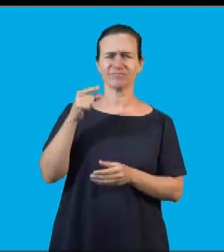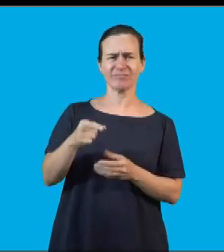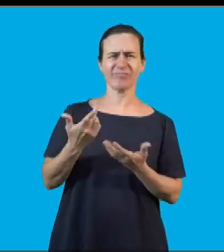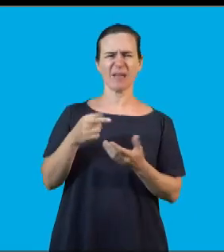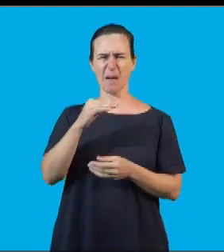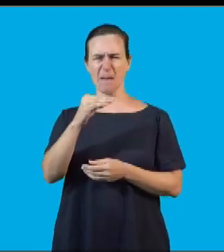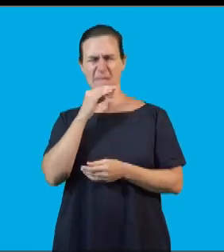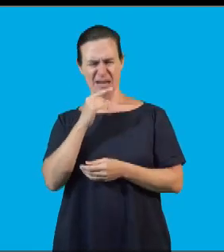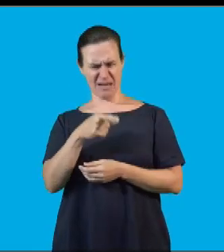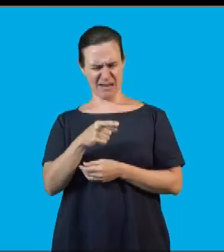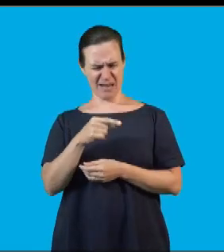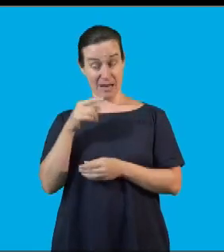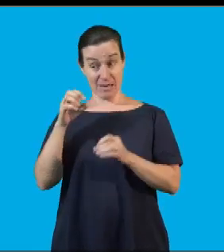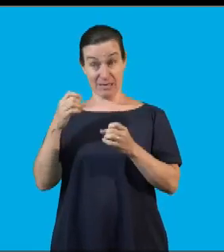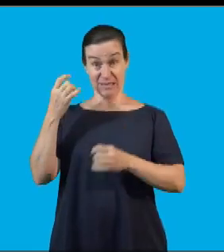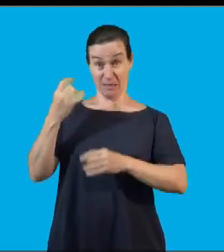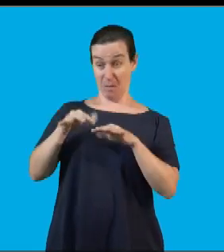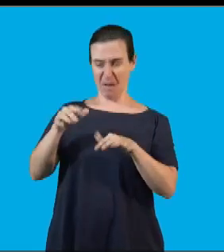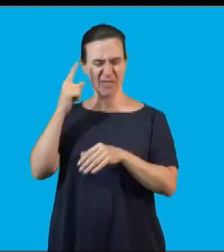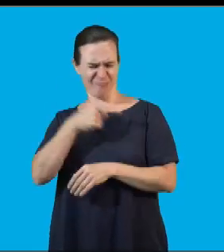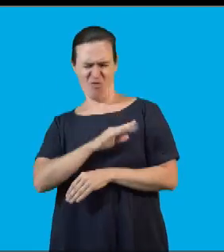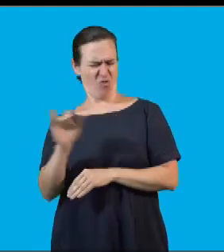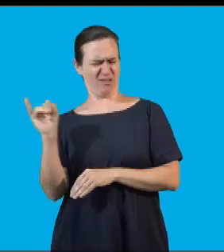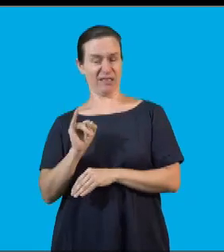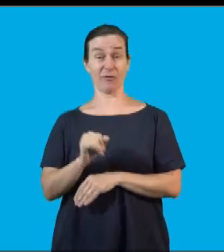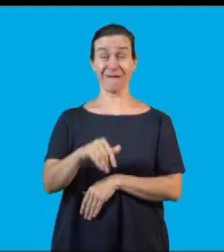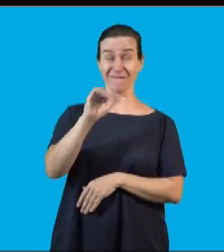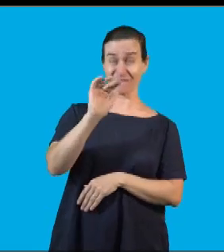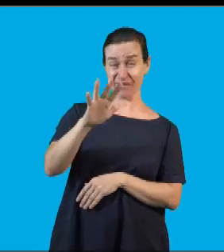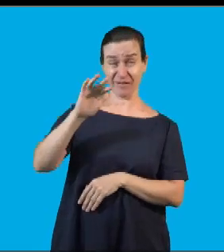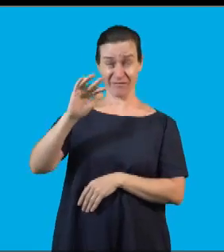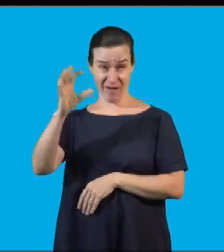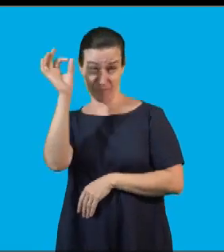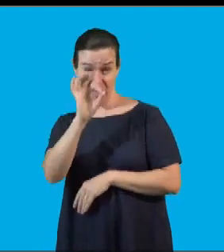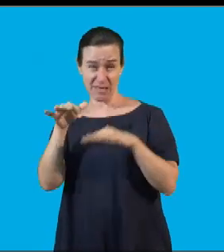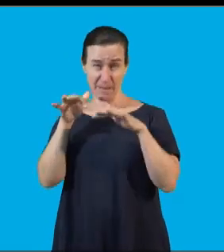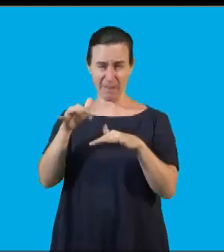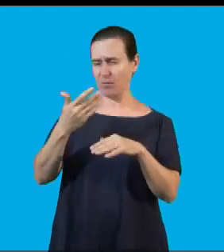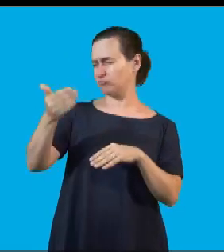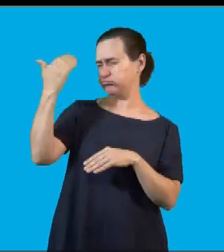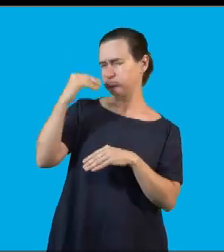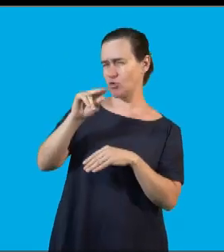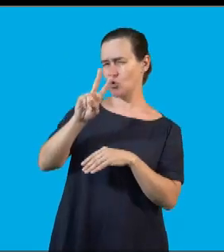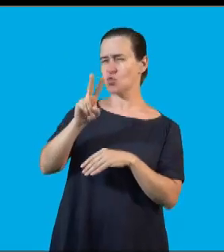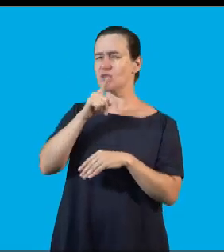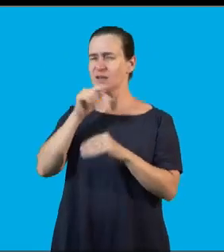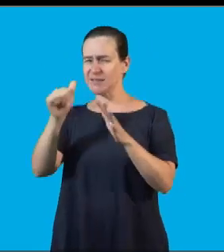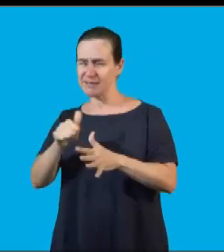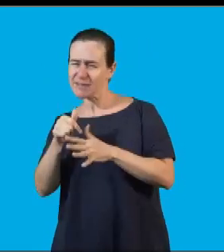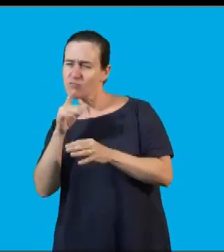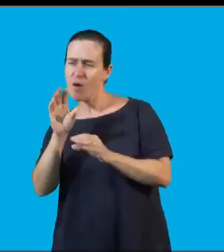unserious. A snooty 55% of respondents to one YouGov survey back in 2016